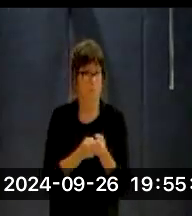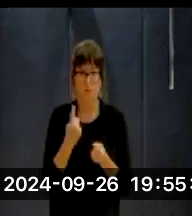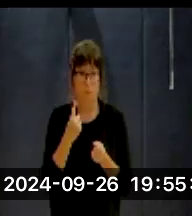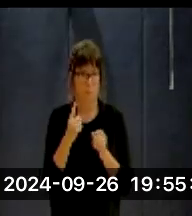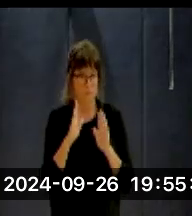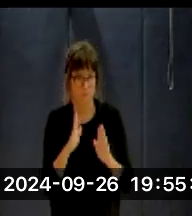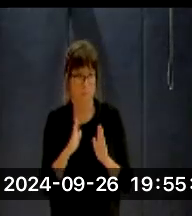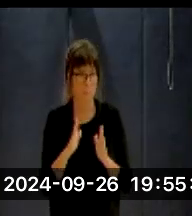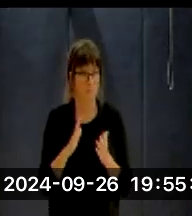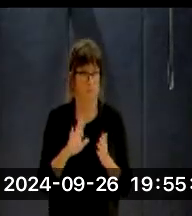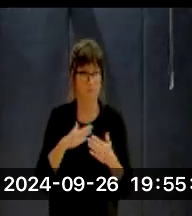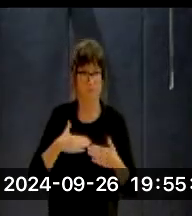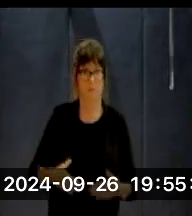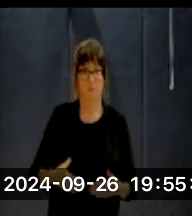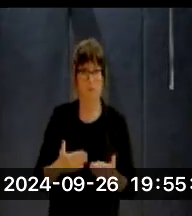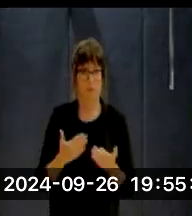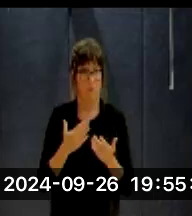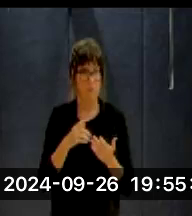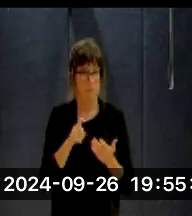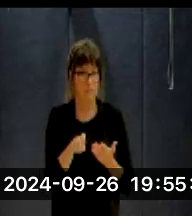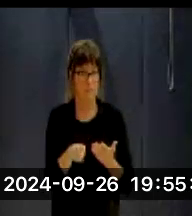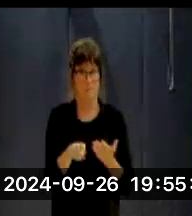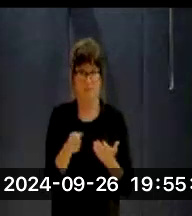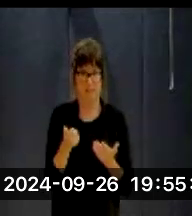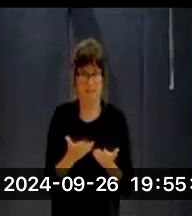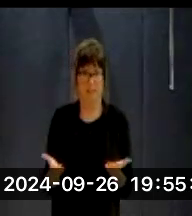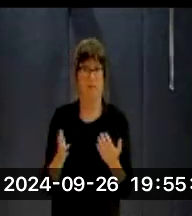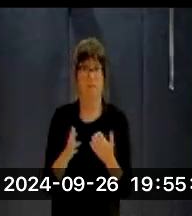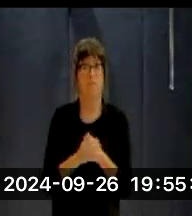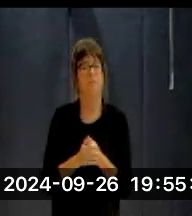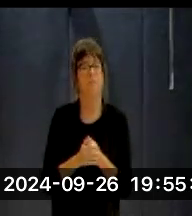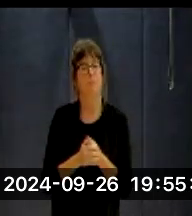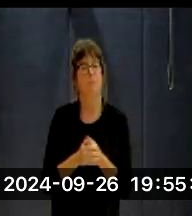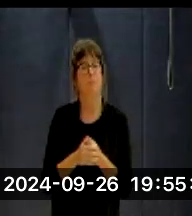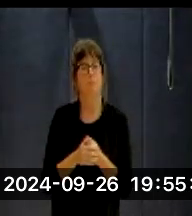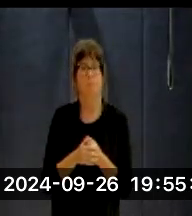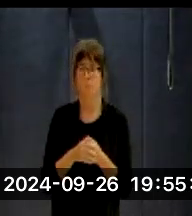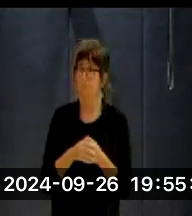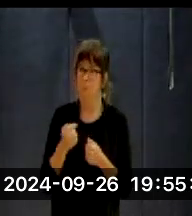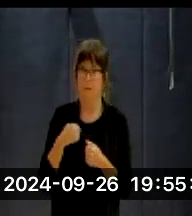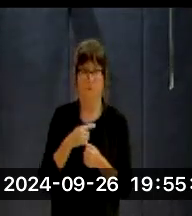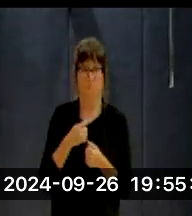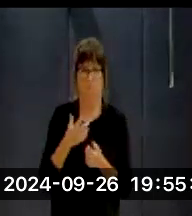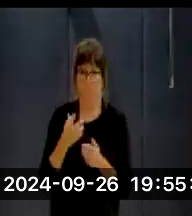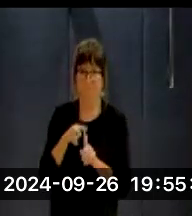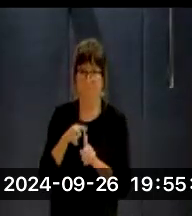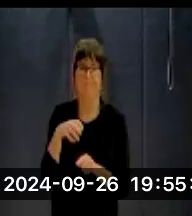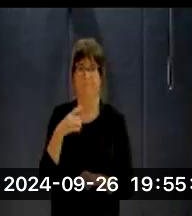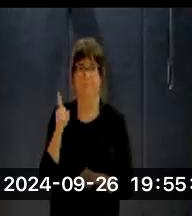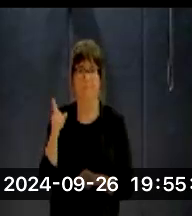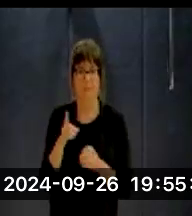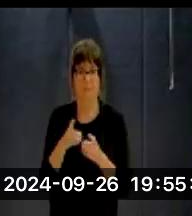physical, academic, or any need. And we presented the complaint to the district. This is San Jose